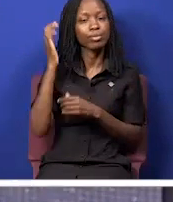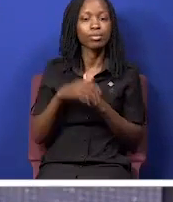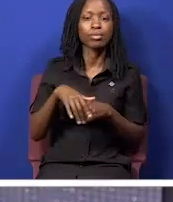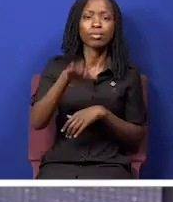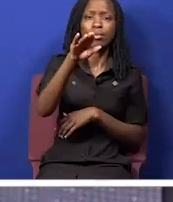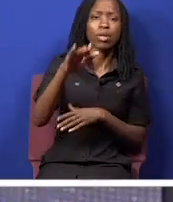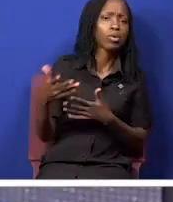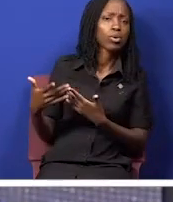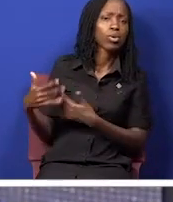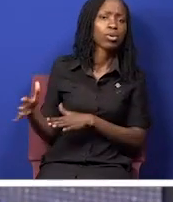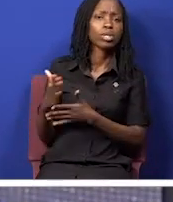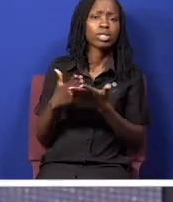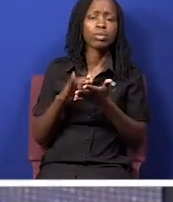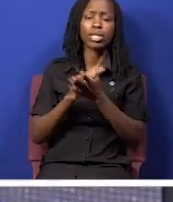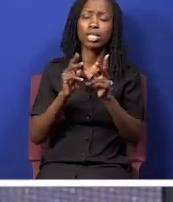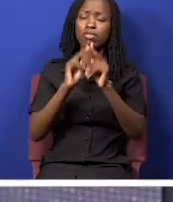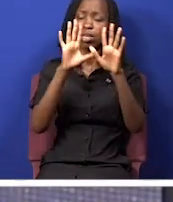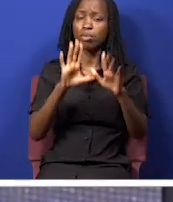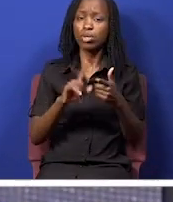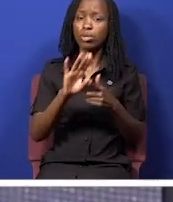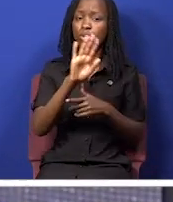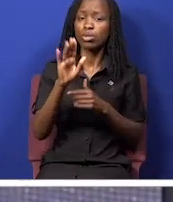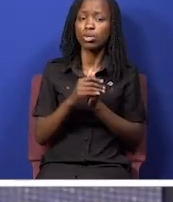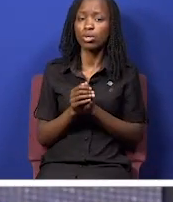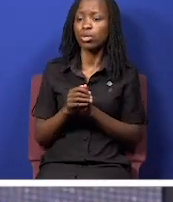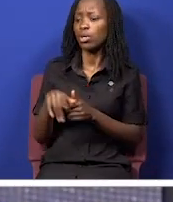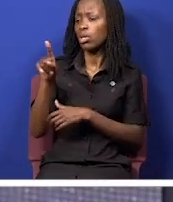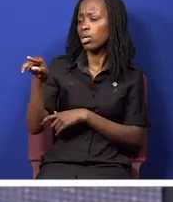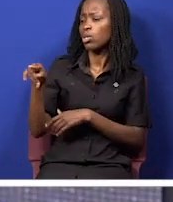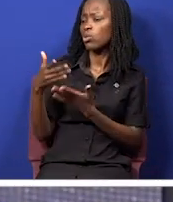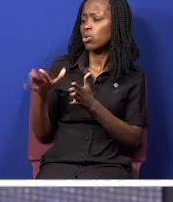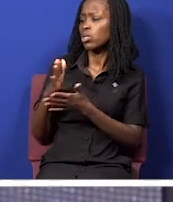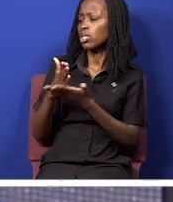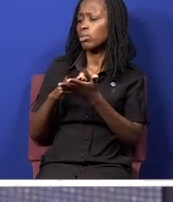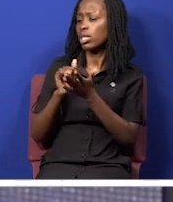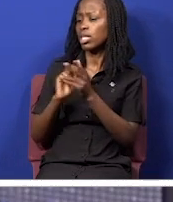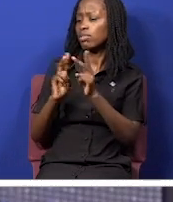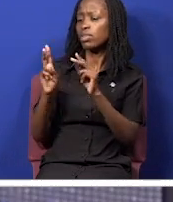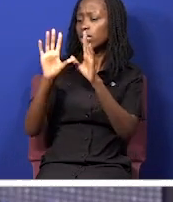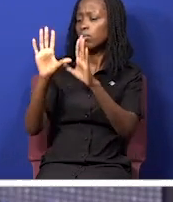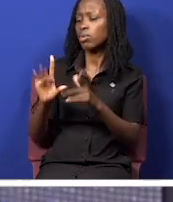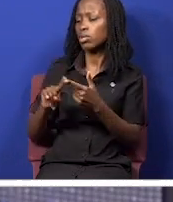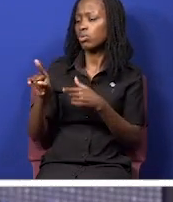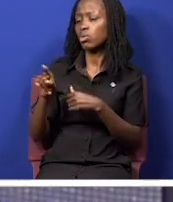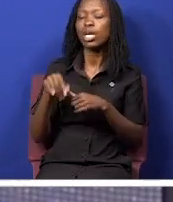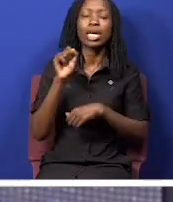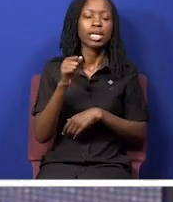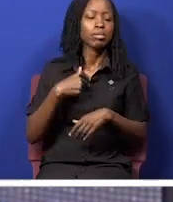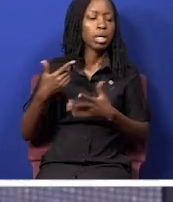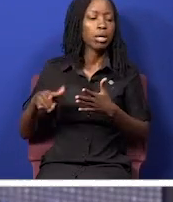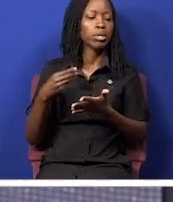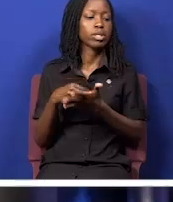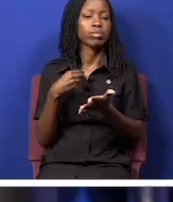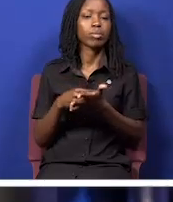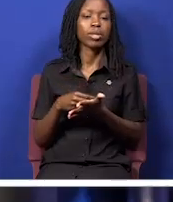Guys, have you ever lost something that was very precious to you? Joshua, have you ever lost something that was very precious to you? Yes, I lost